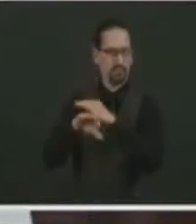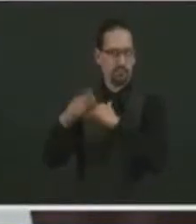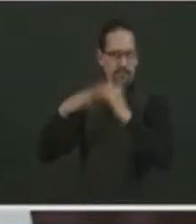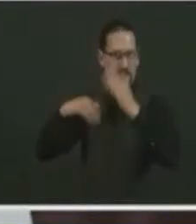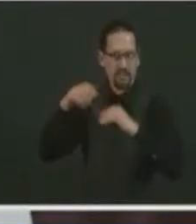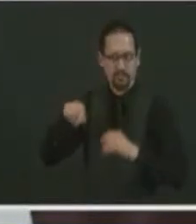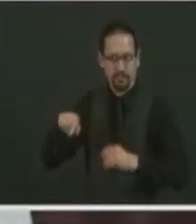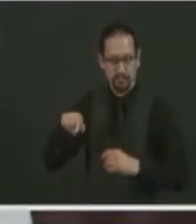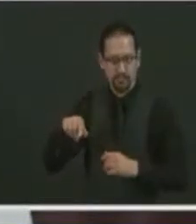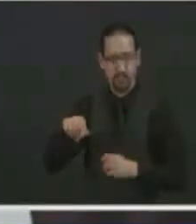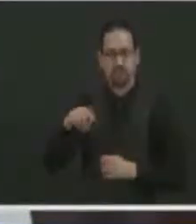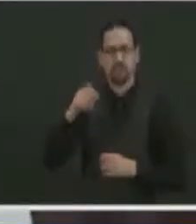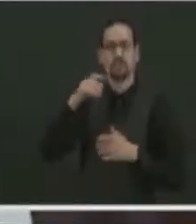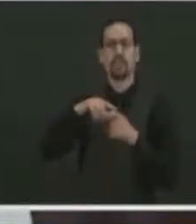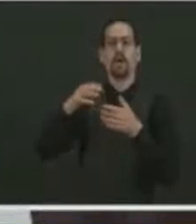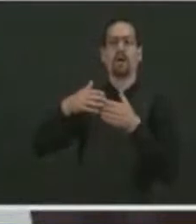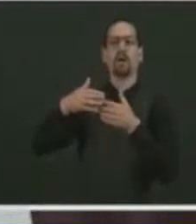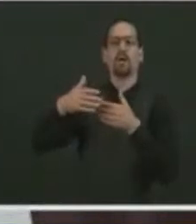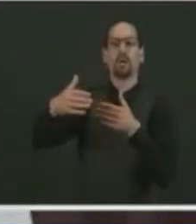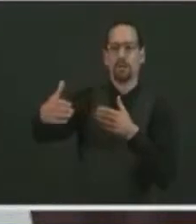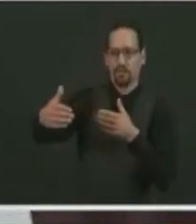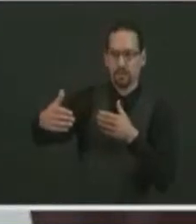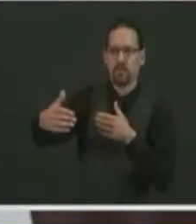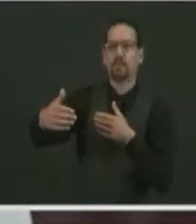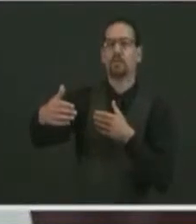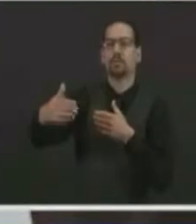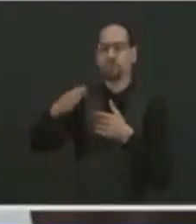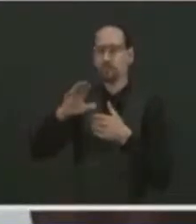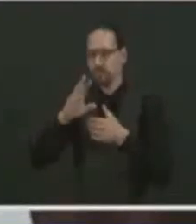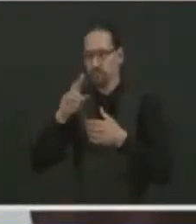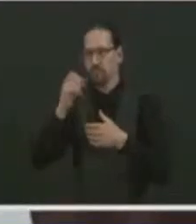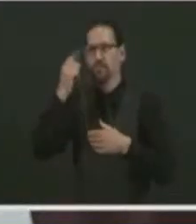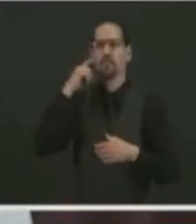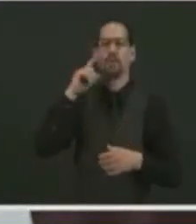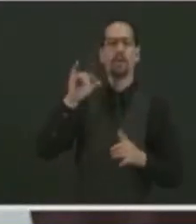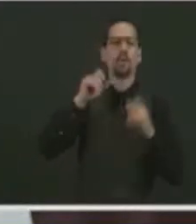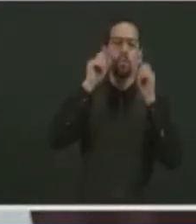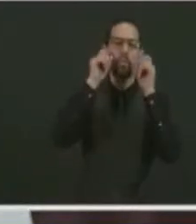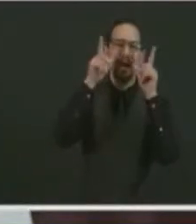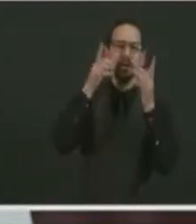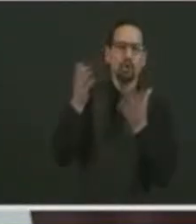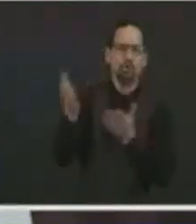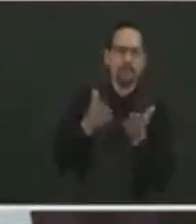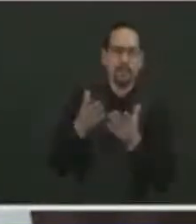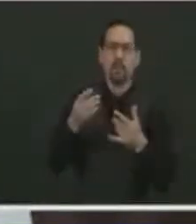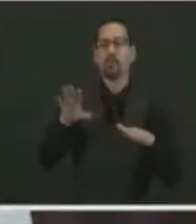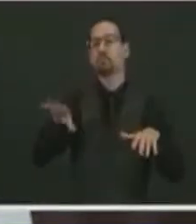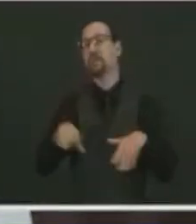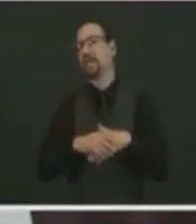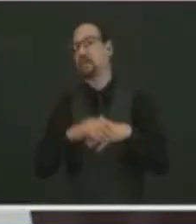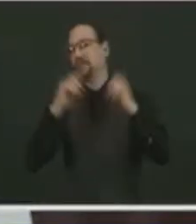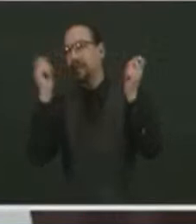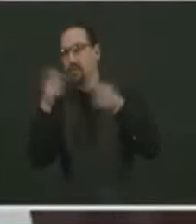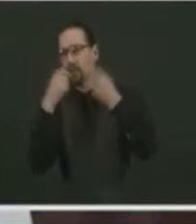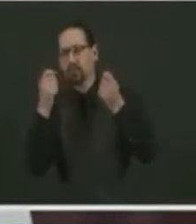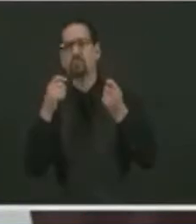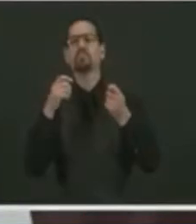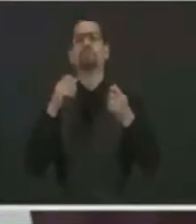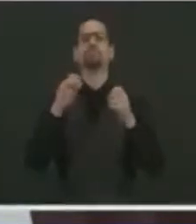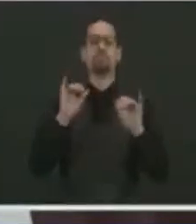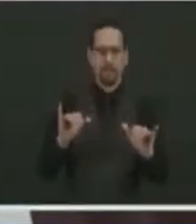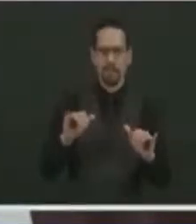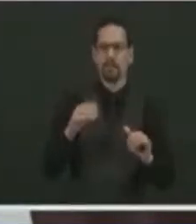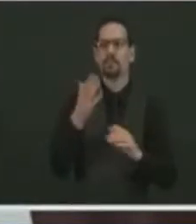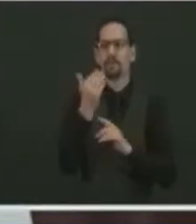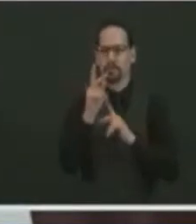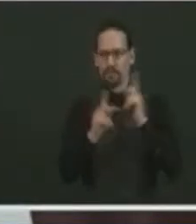Thereafter, for wakes and indoor events, that's still the 15-person limit in phase 2. For